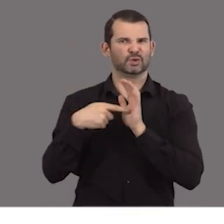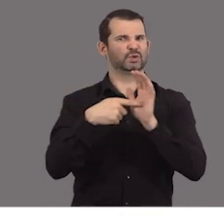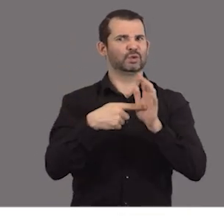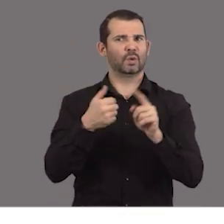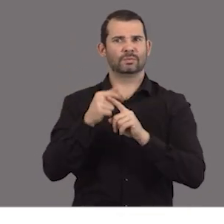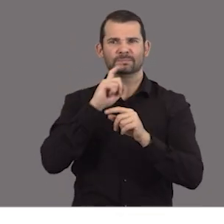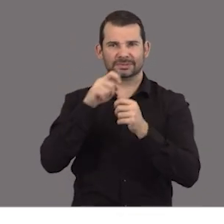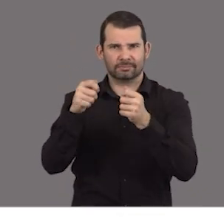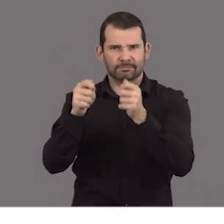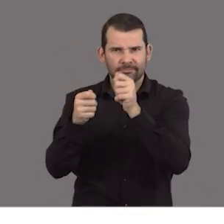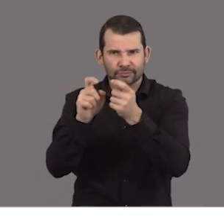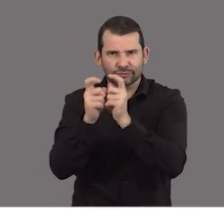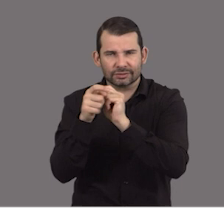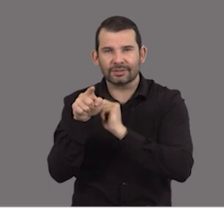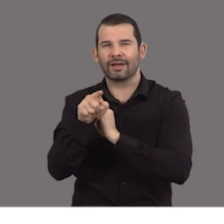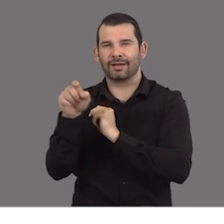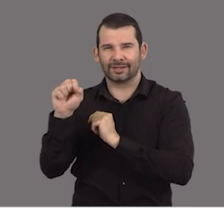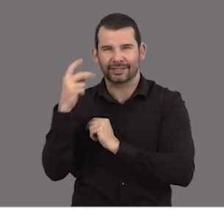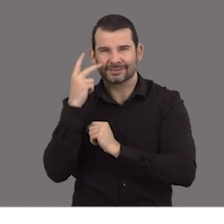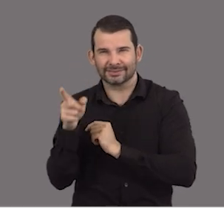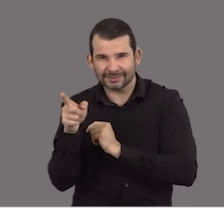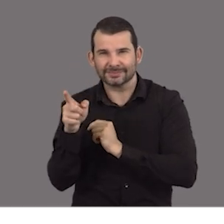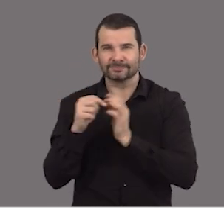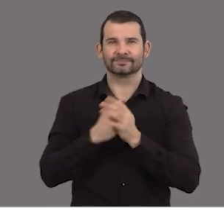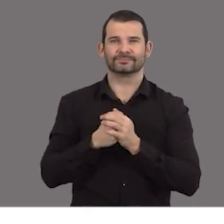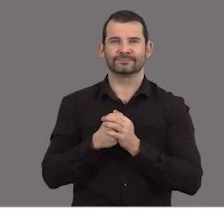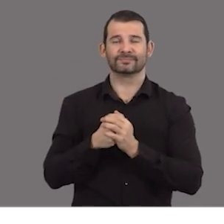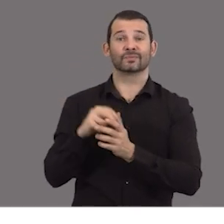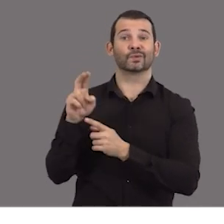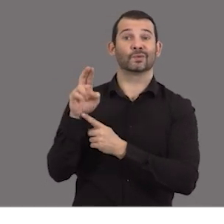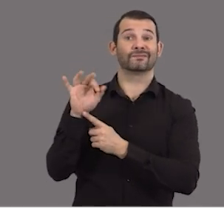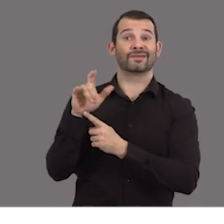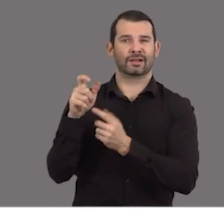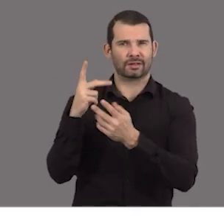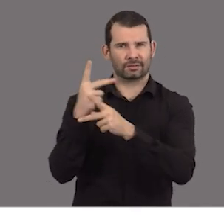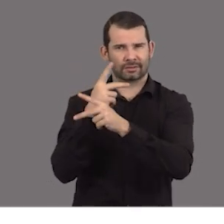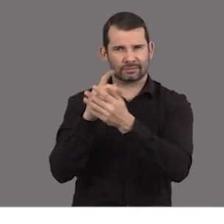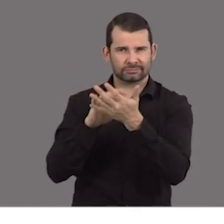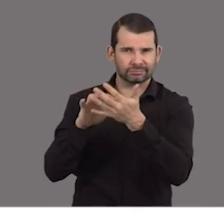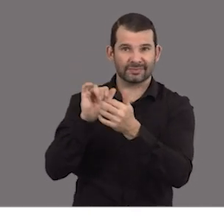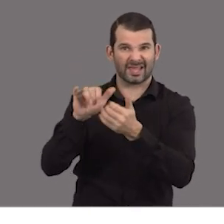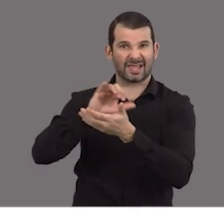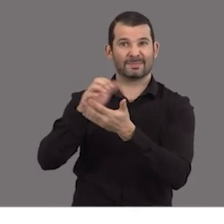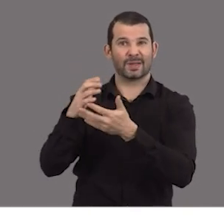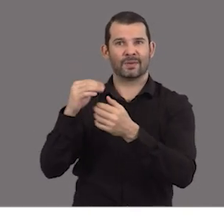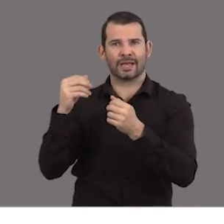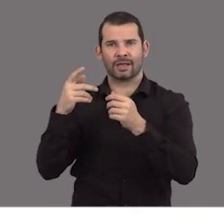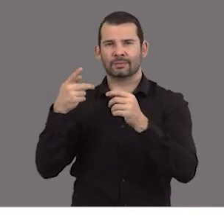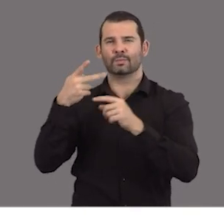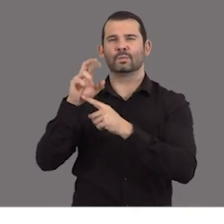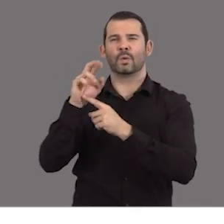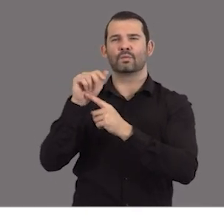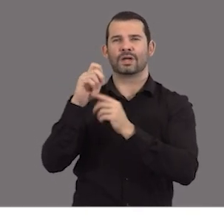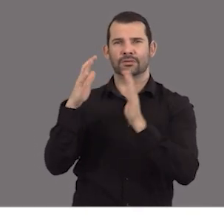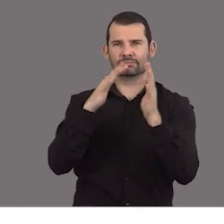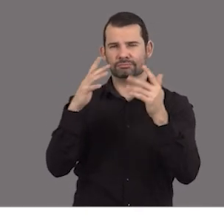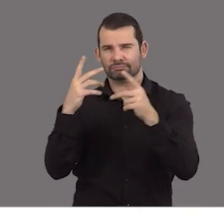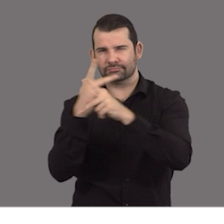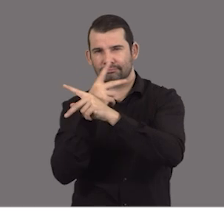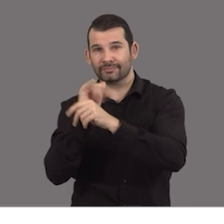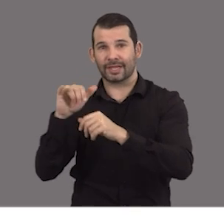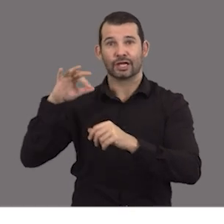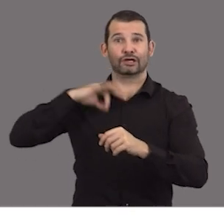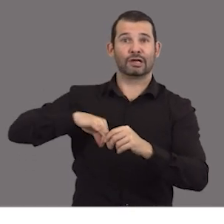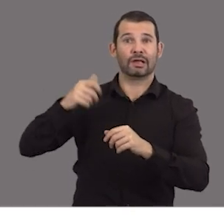tax return show that they were modified. U-File calculated the amounts and prorated the credits using